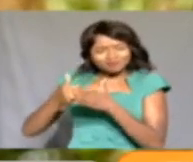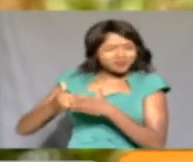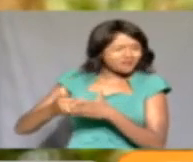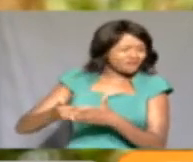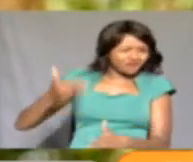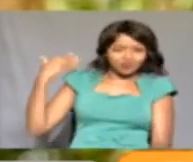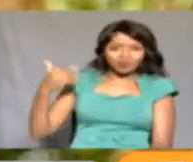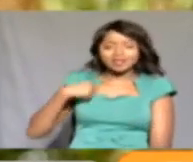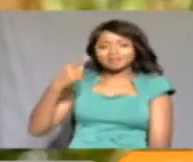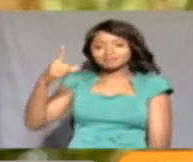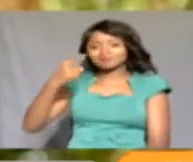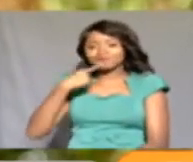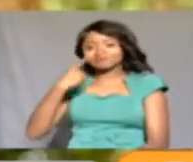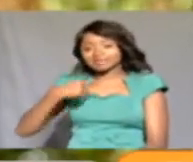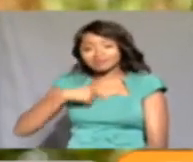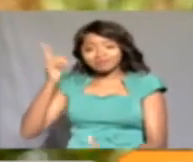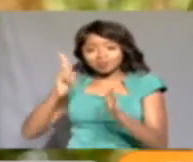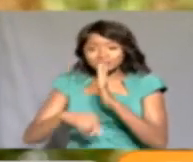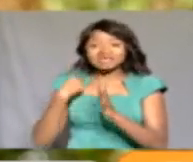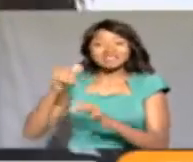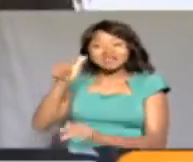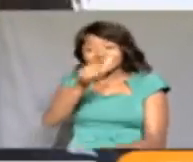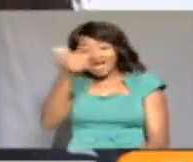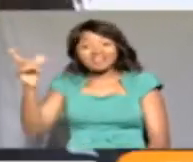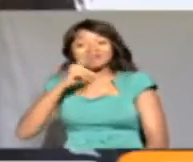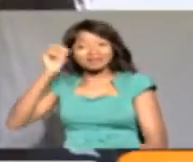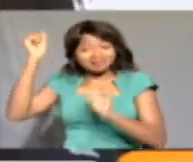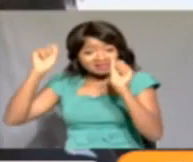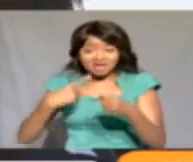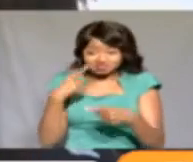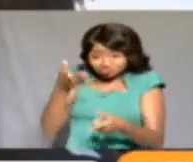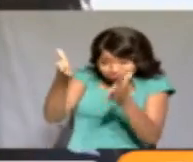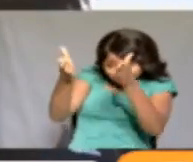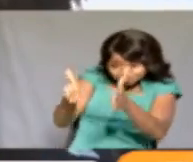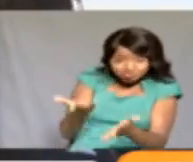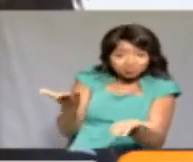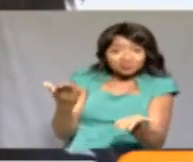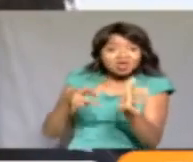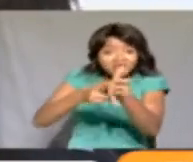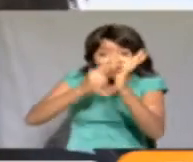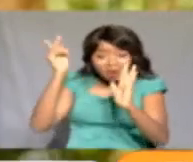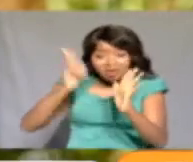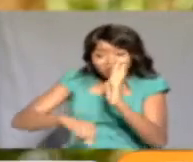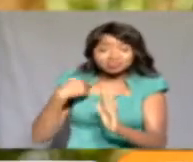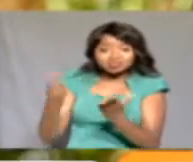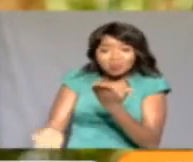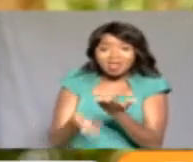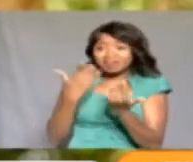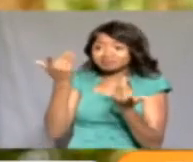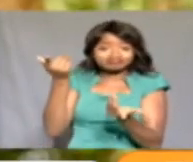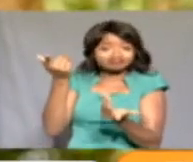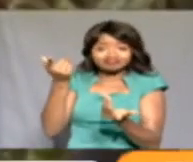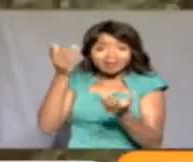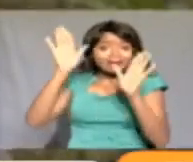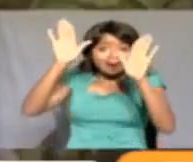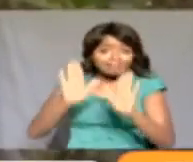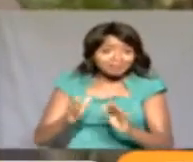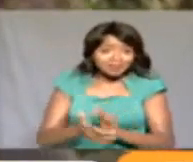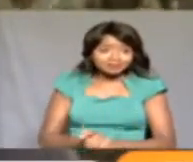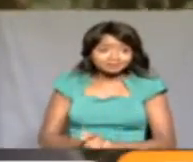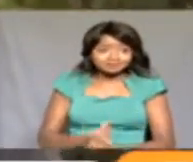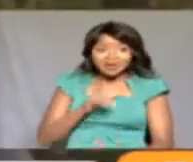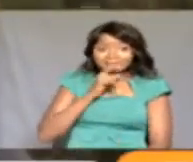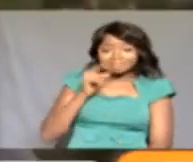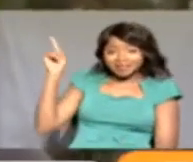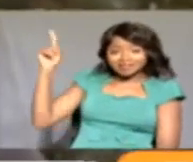was telling me, if those other men they can, what do you require for you to campaign? The old